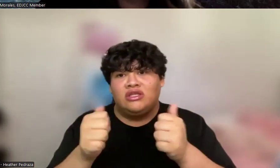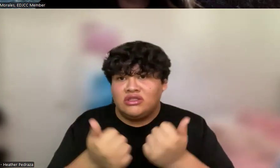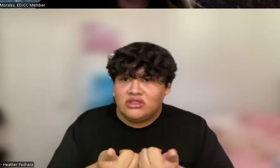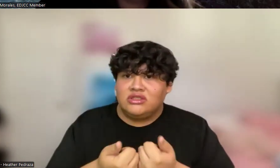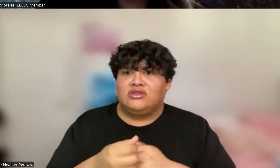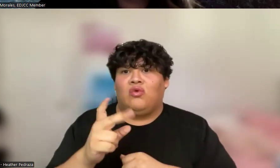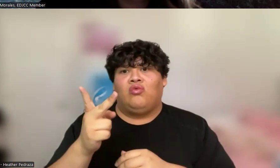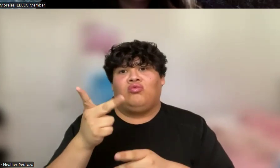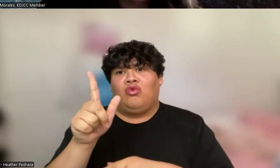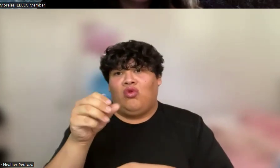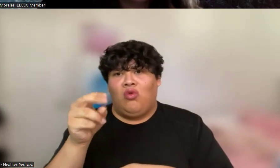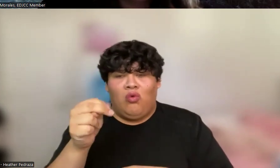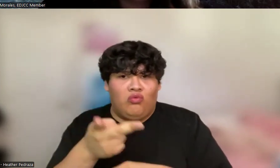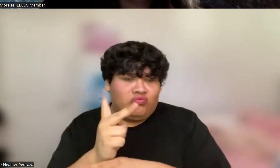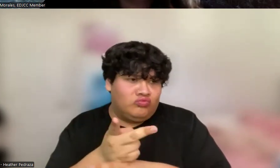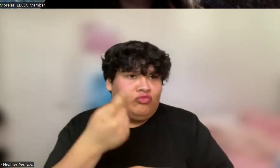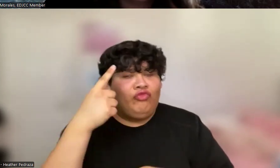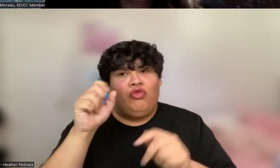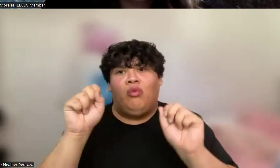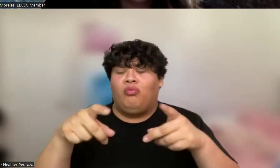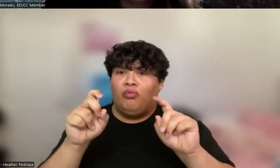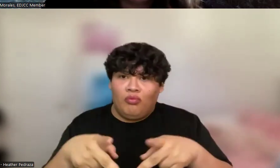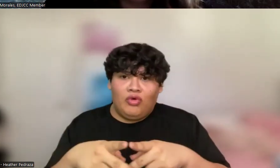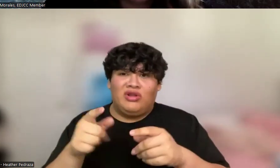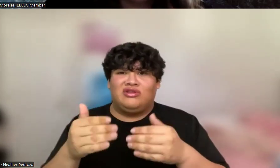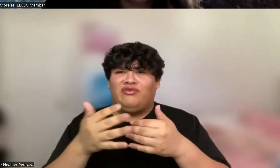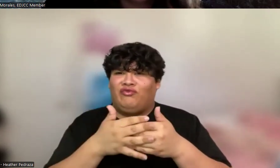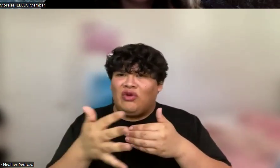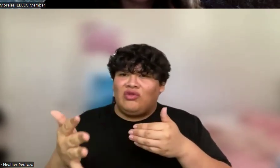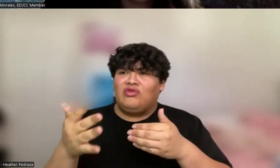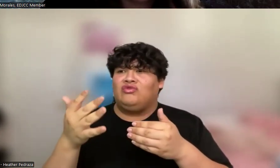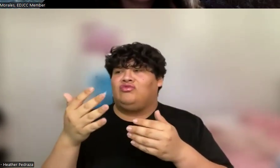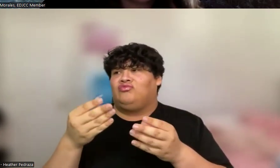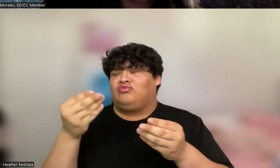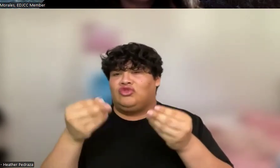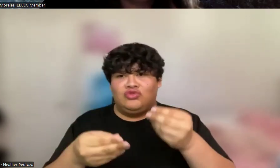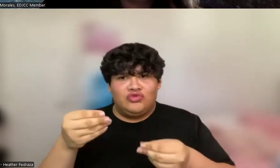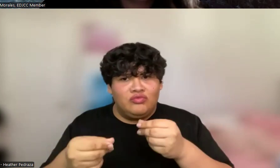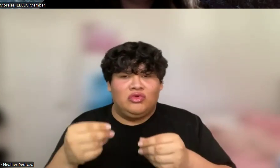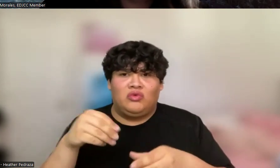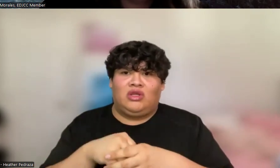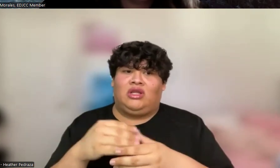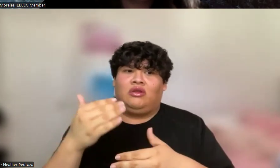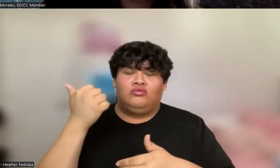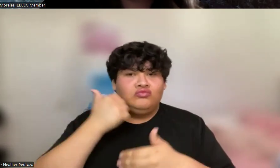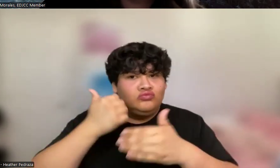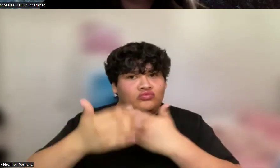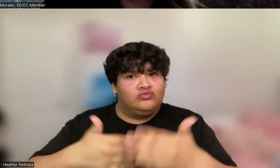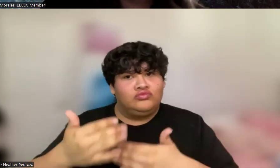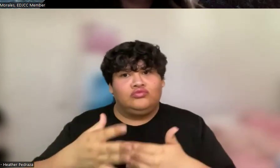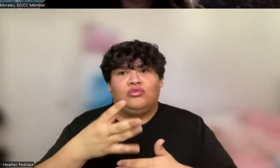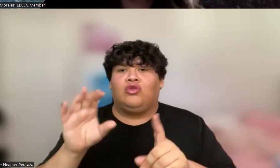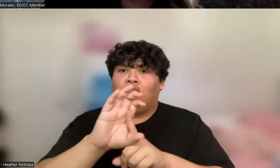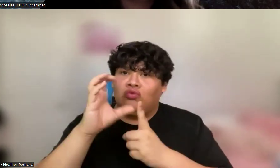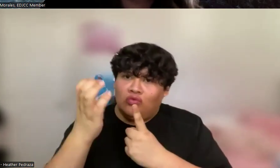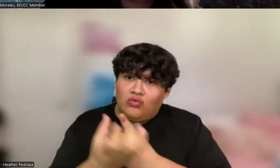standalone department. This further contributes to the inconsistency and varying cultures within